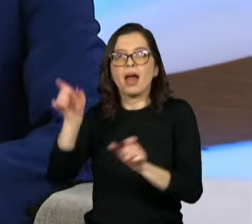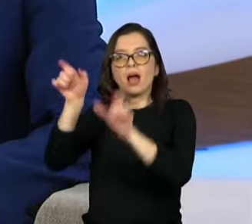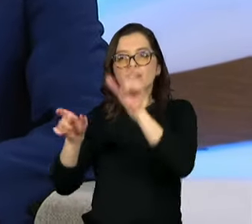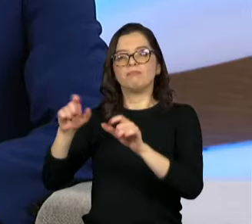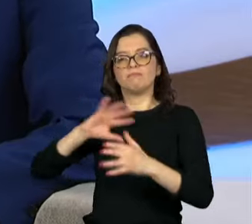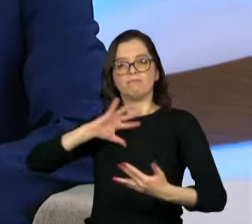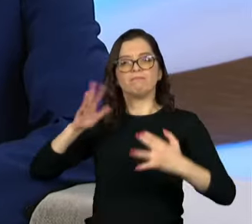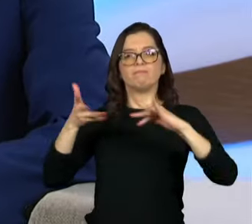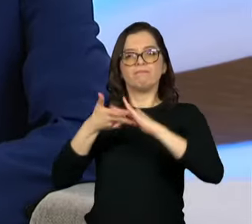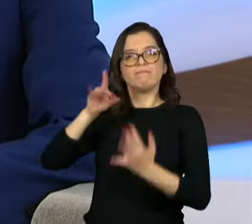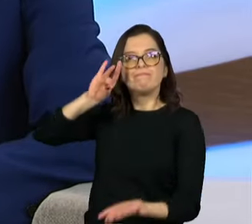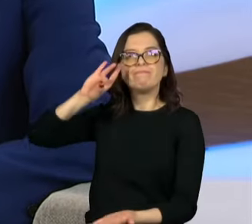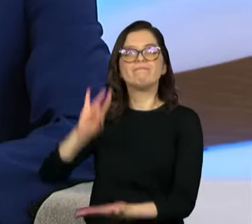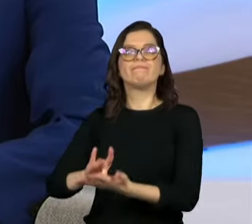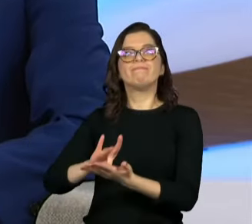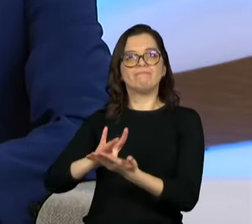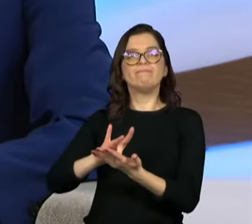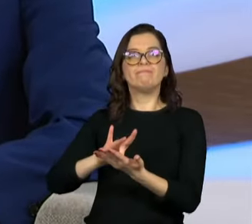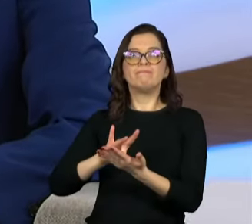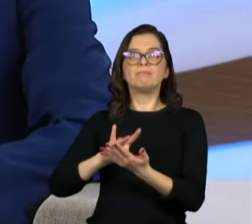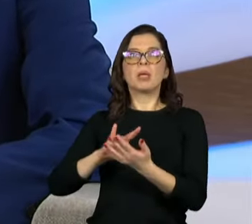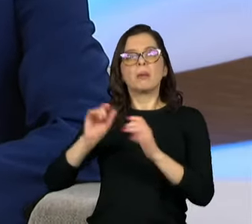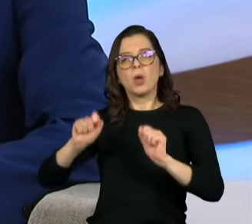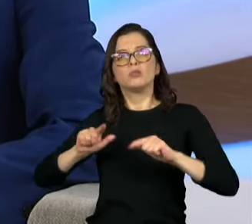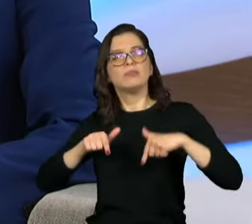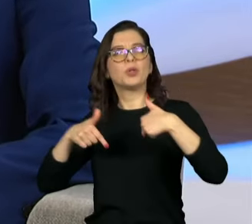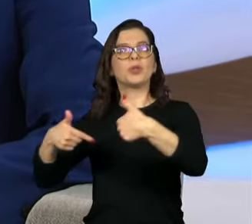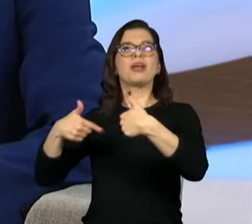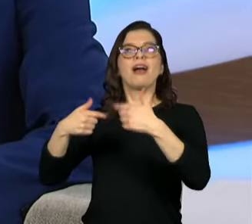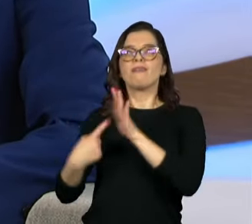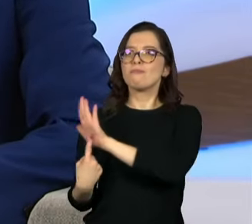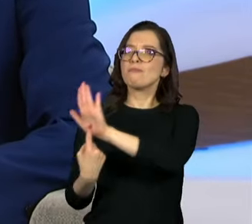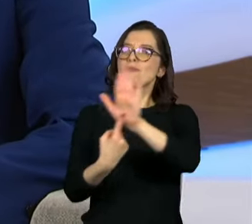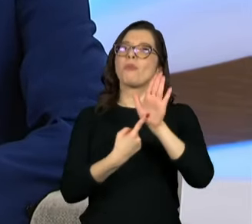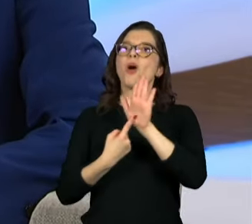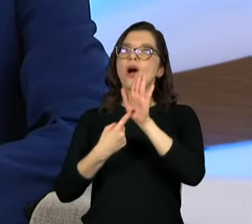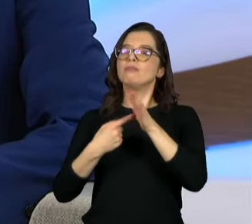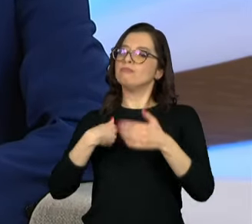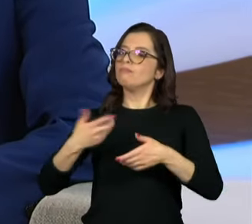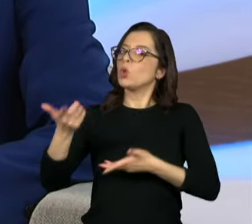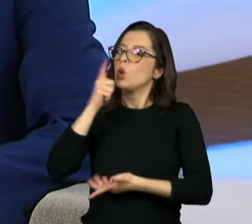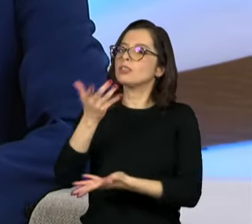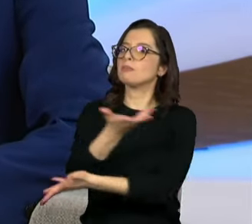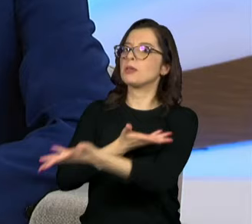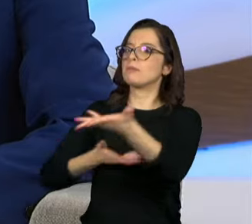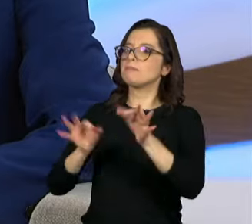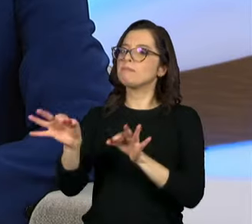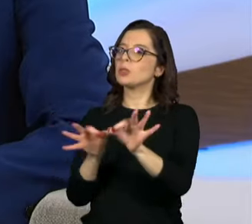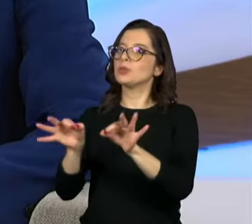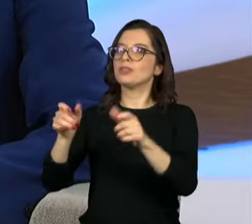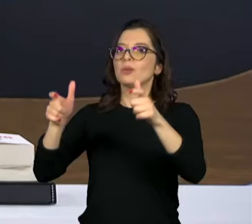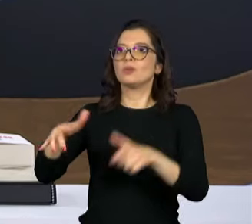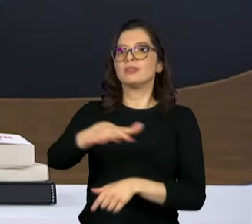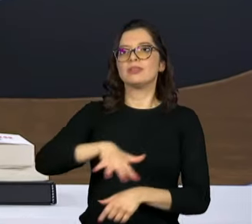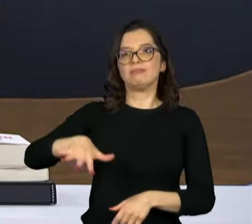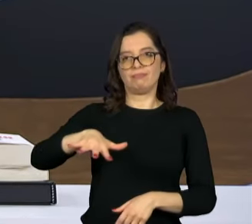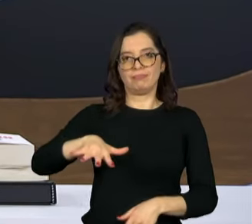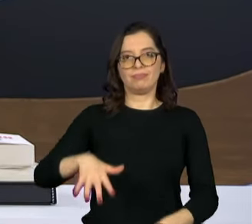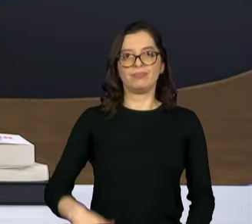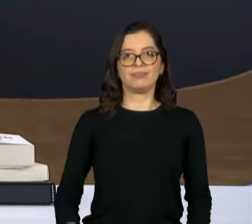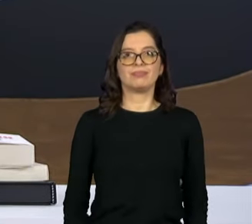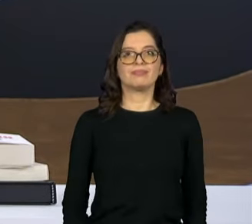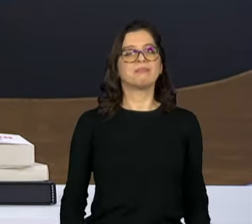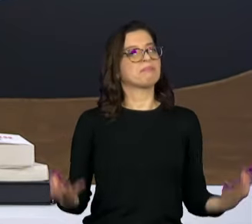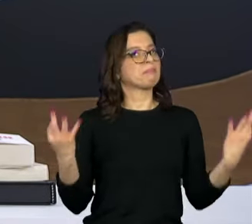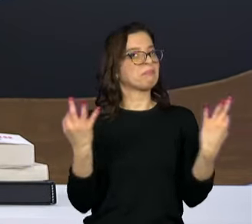to become effective citizens who can exercise a meaningful say in how we're governed. Perfeito.